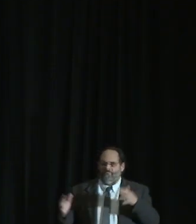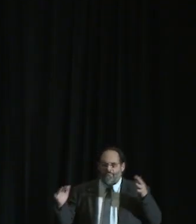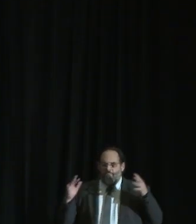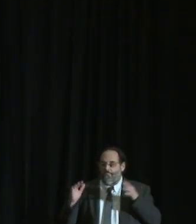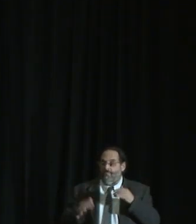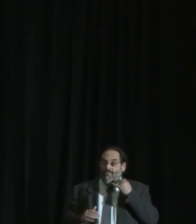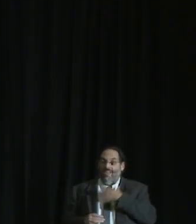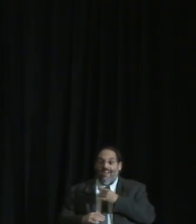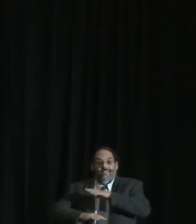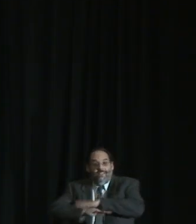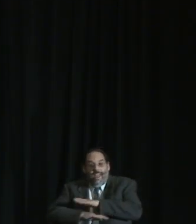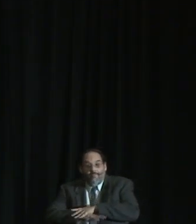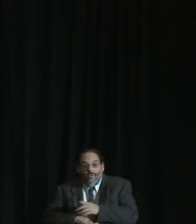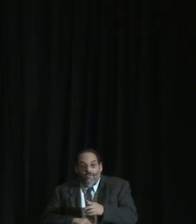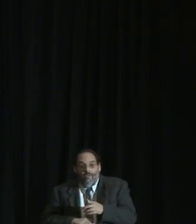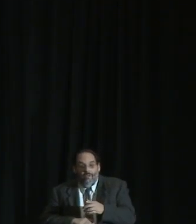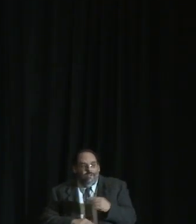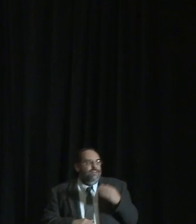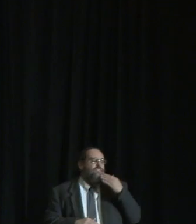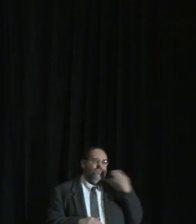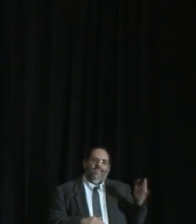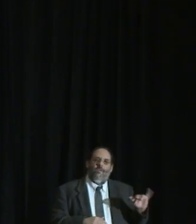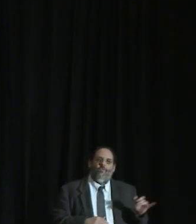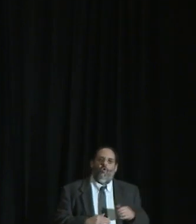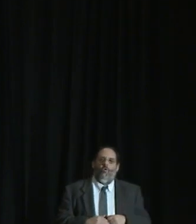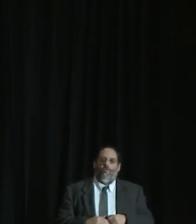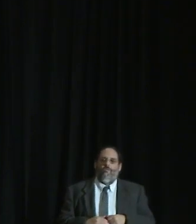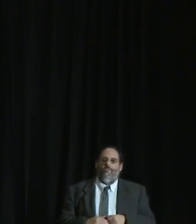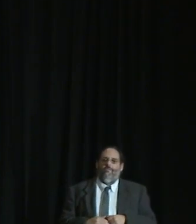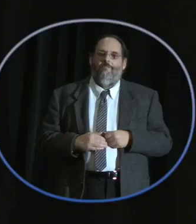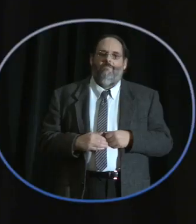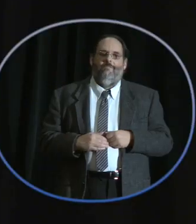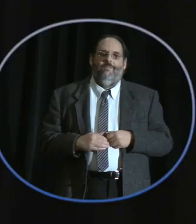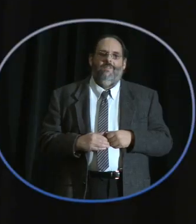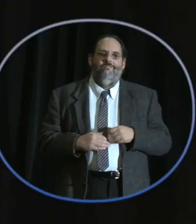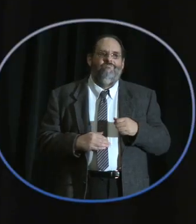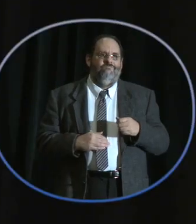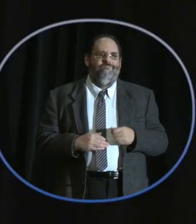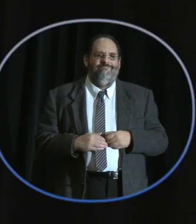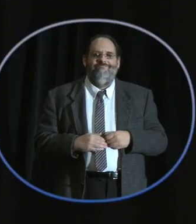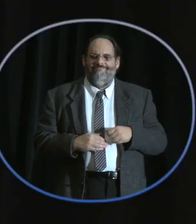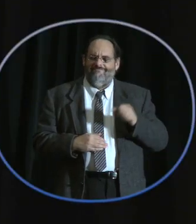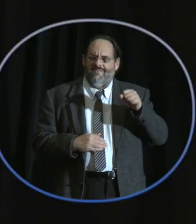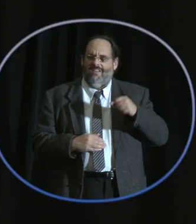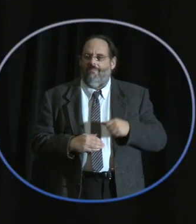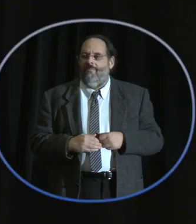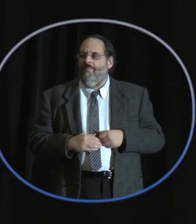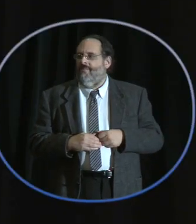If you like the table where you're sitting, please thank the staff of the Marriott.